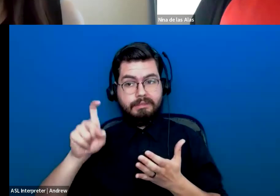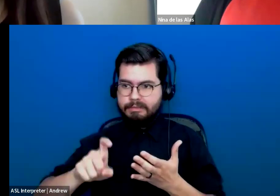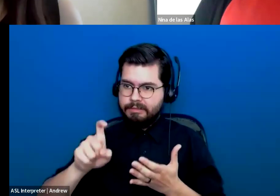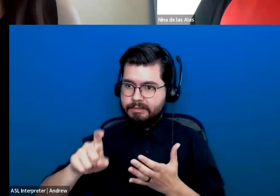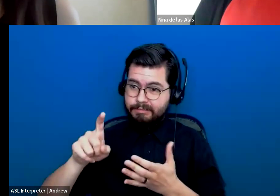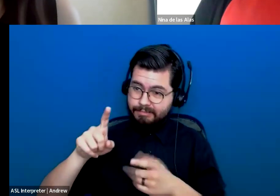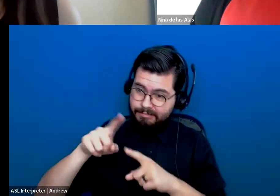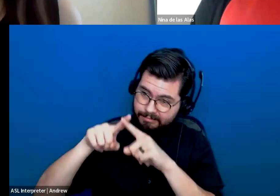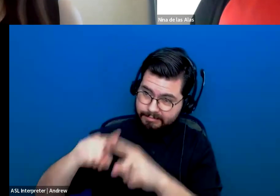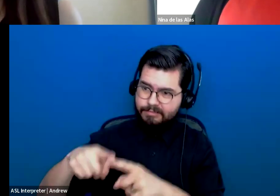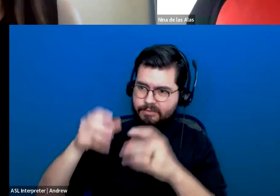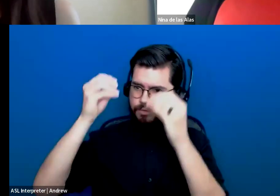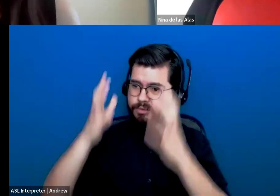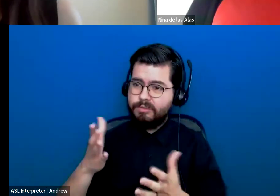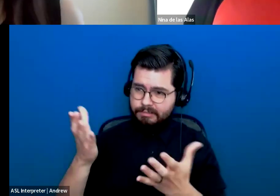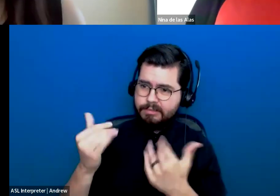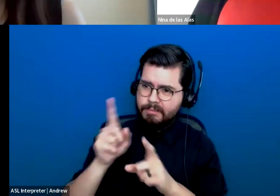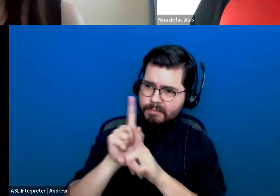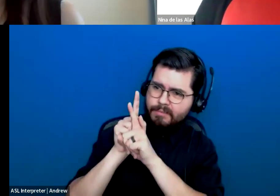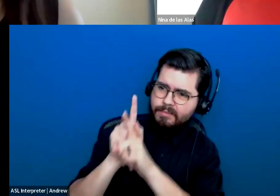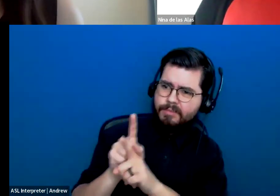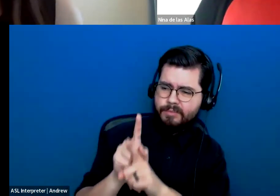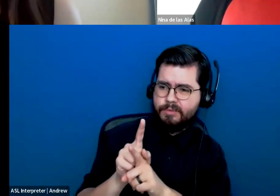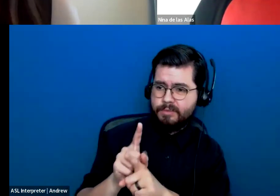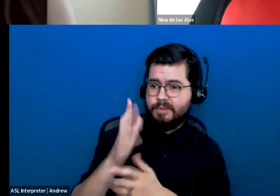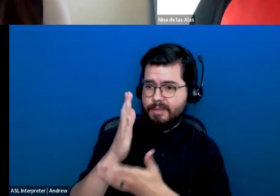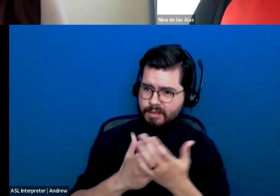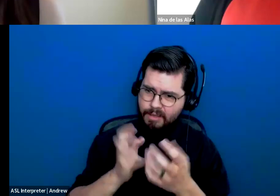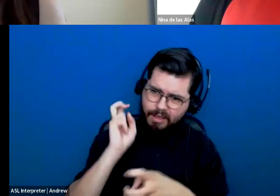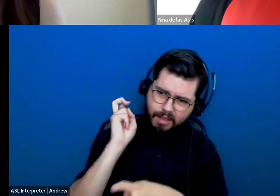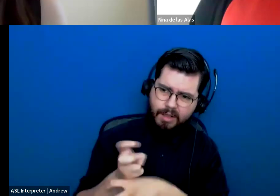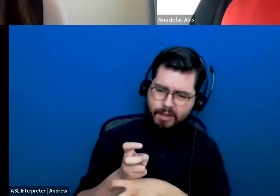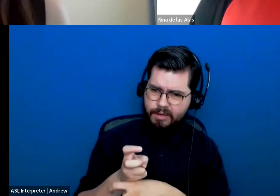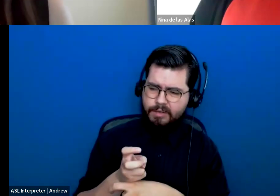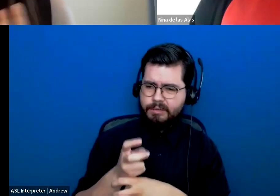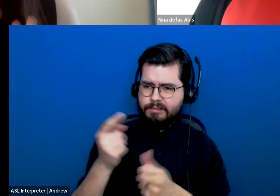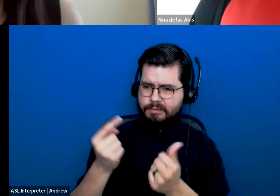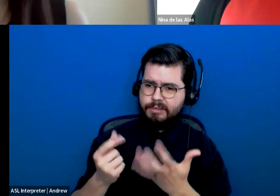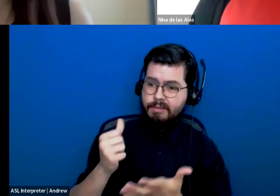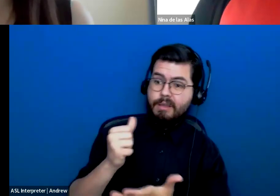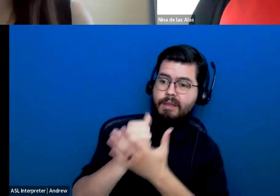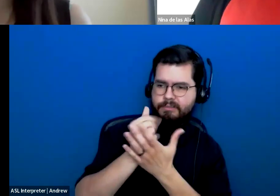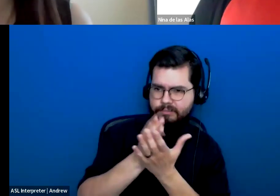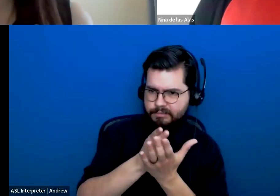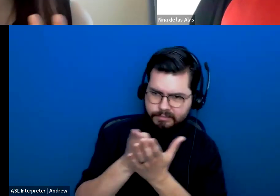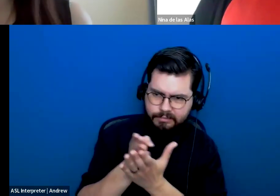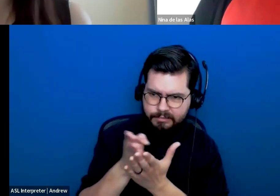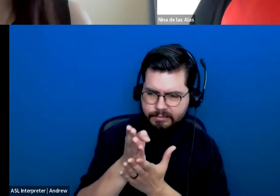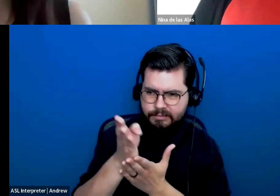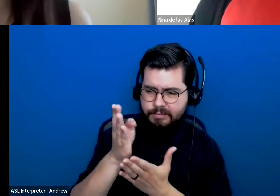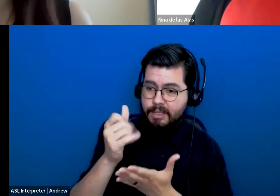guide them and mentor them to do some hard things that would be good for the future. And they need teachers to model